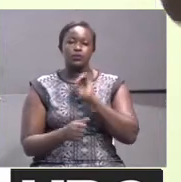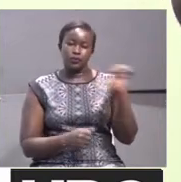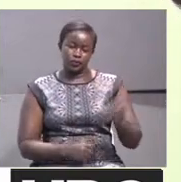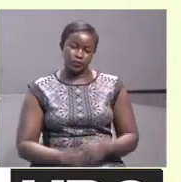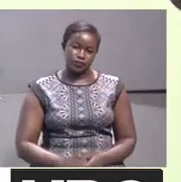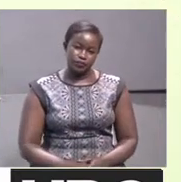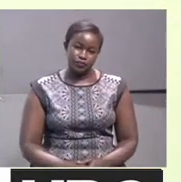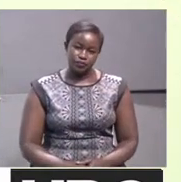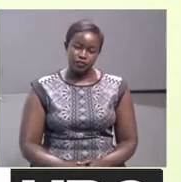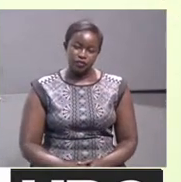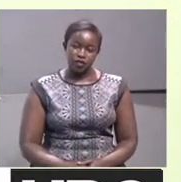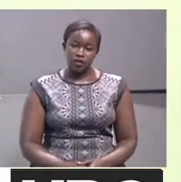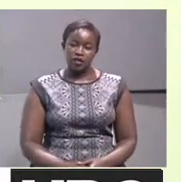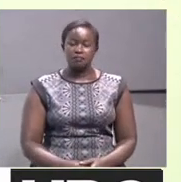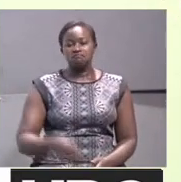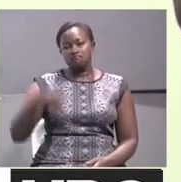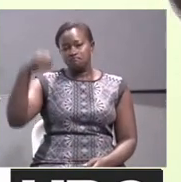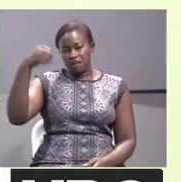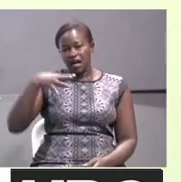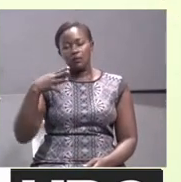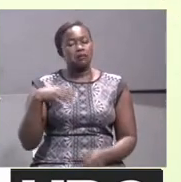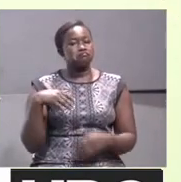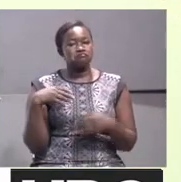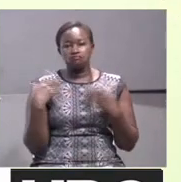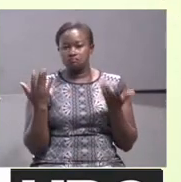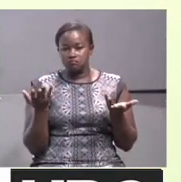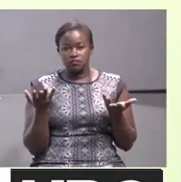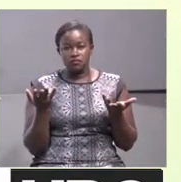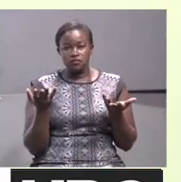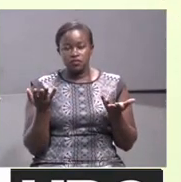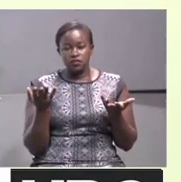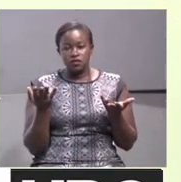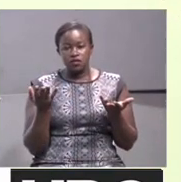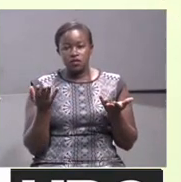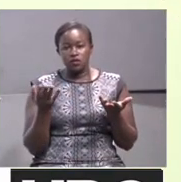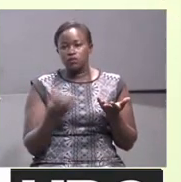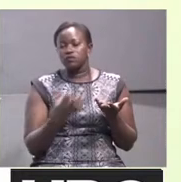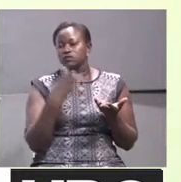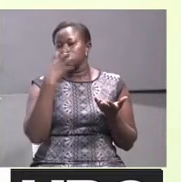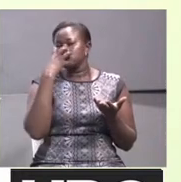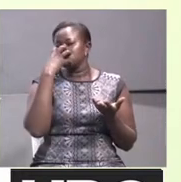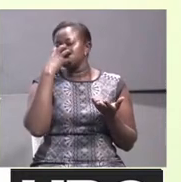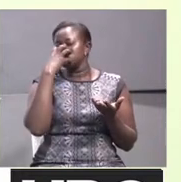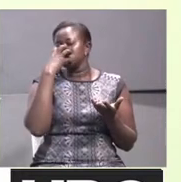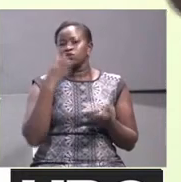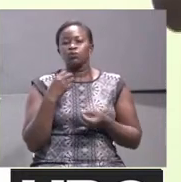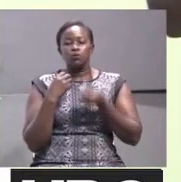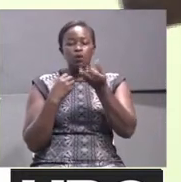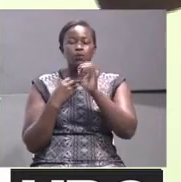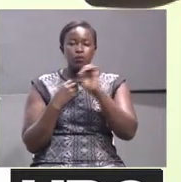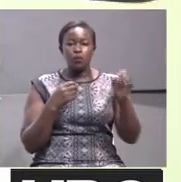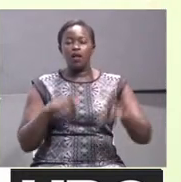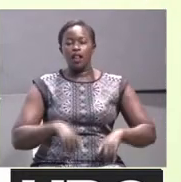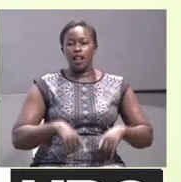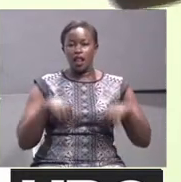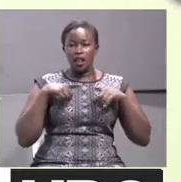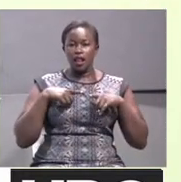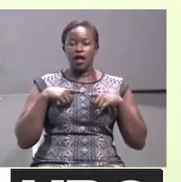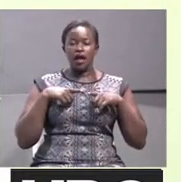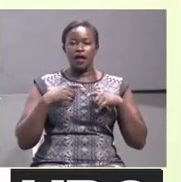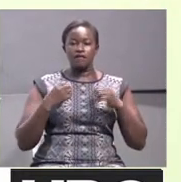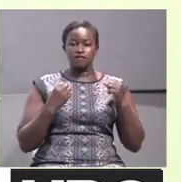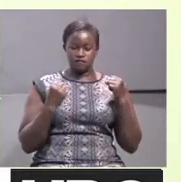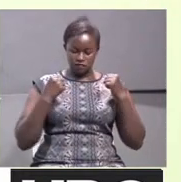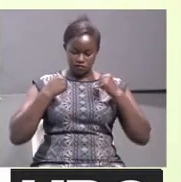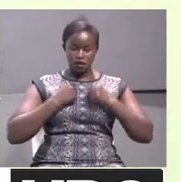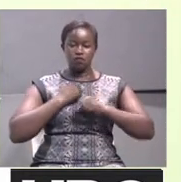rescue equipment, electricity, constant supply of oxygen, there are no lifeguards. The walls have